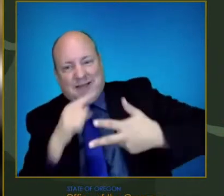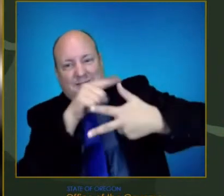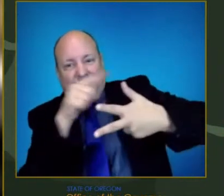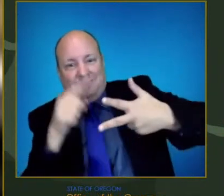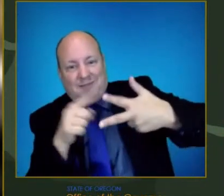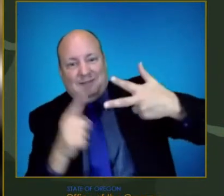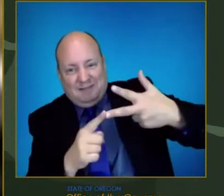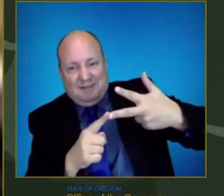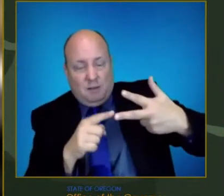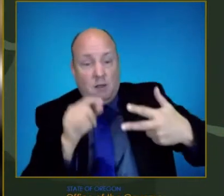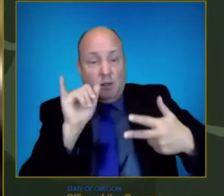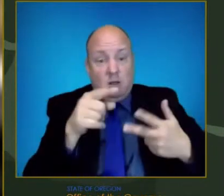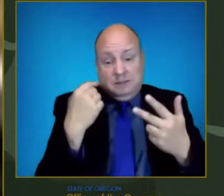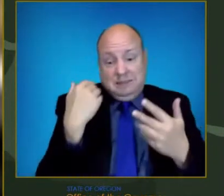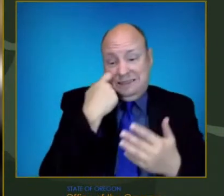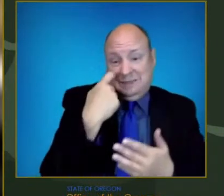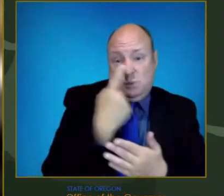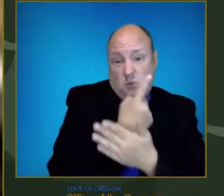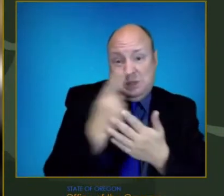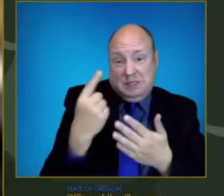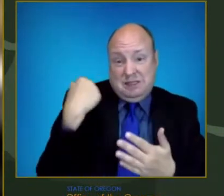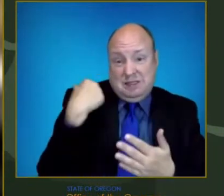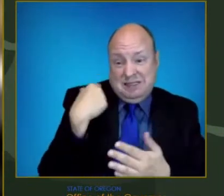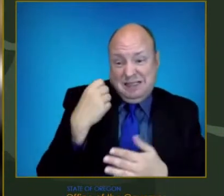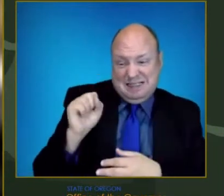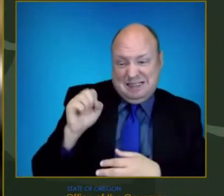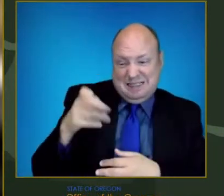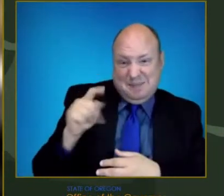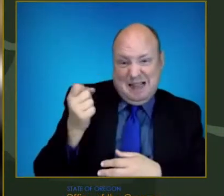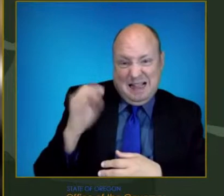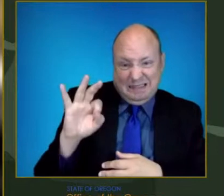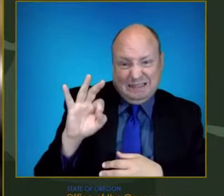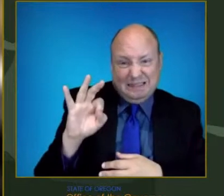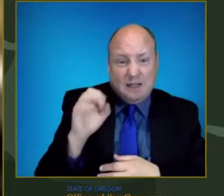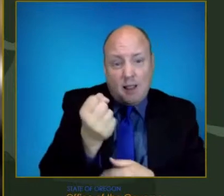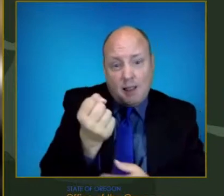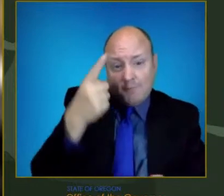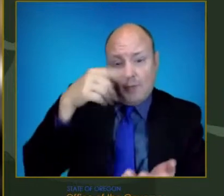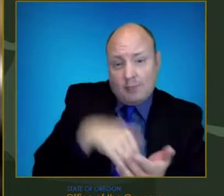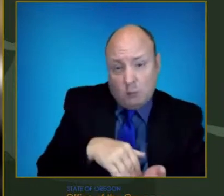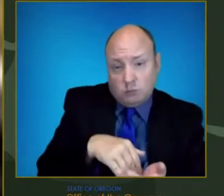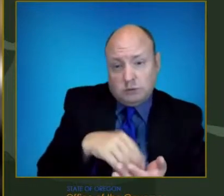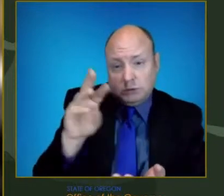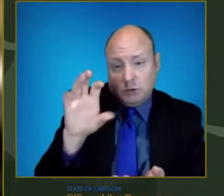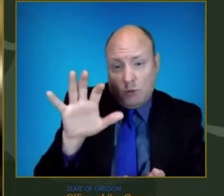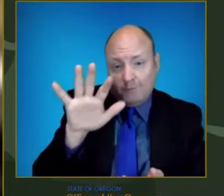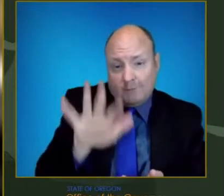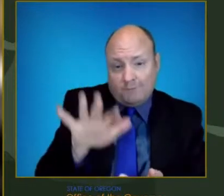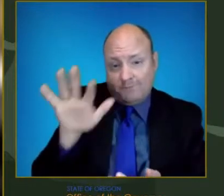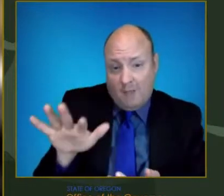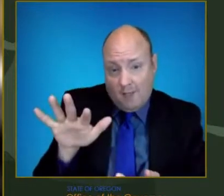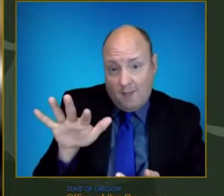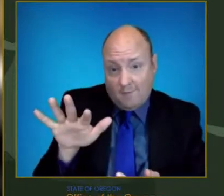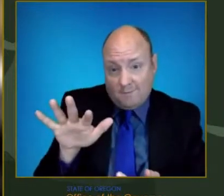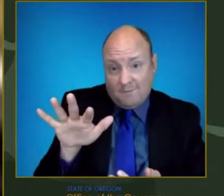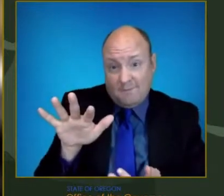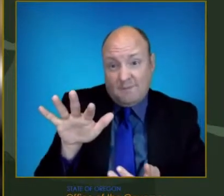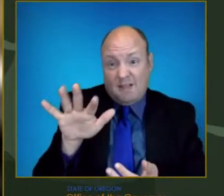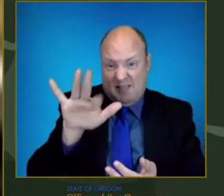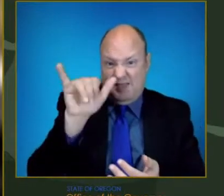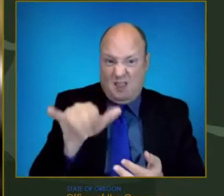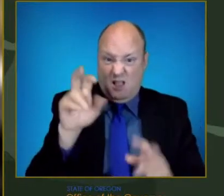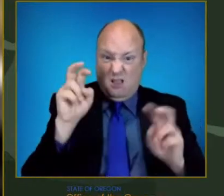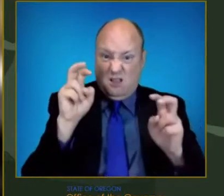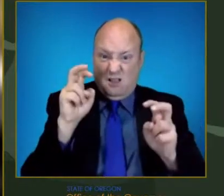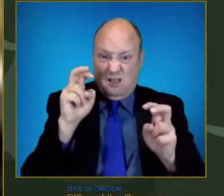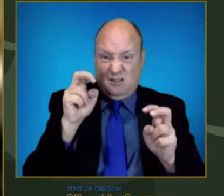week ending September 19th tallied 11,655 new cases, a 10% decline, and that followed an